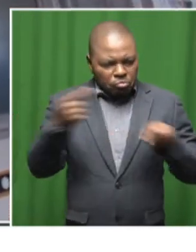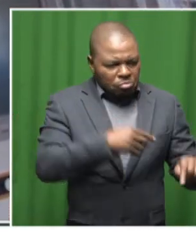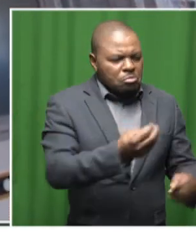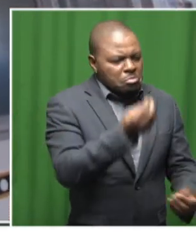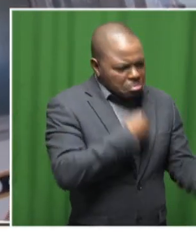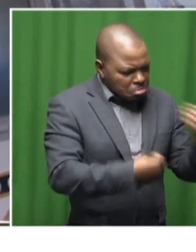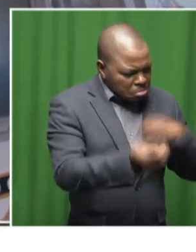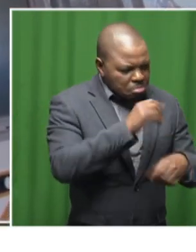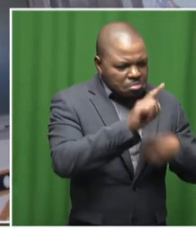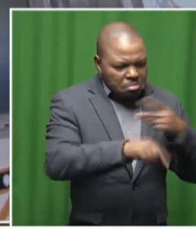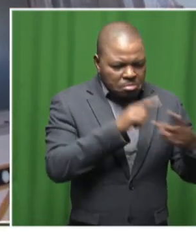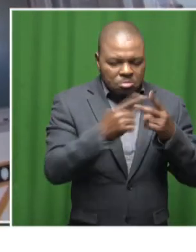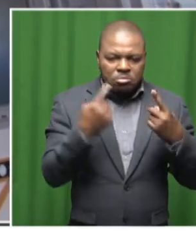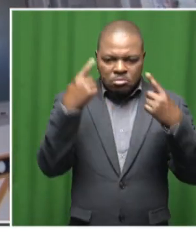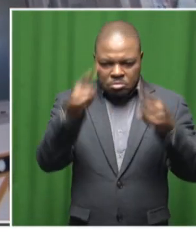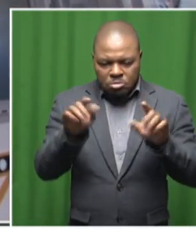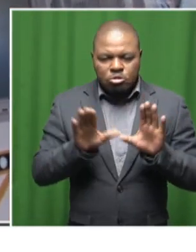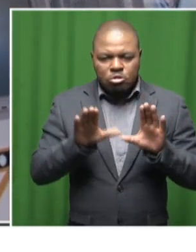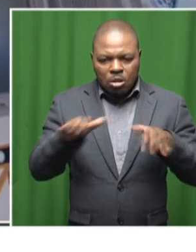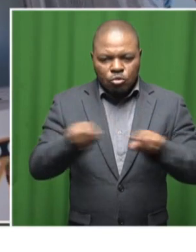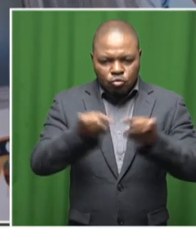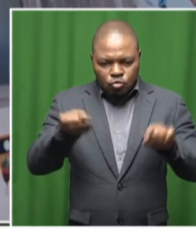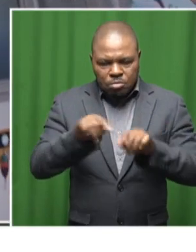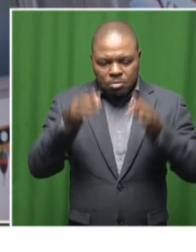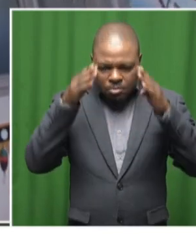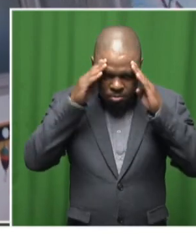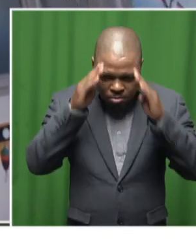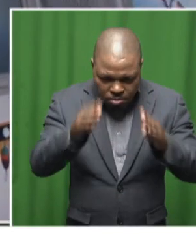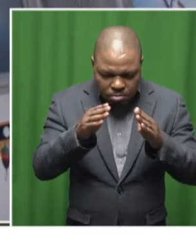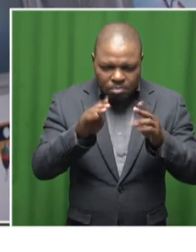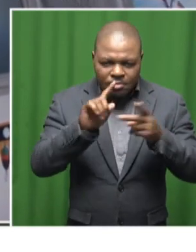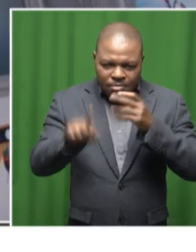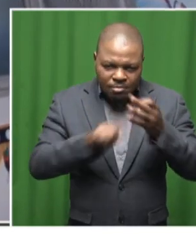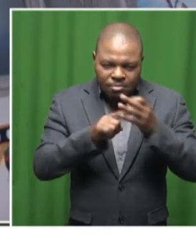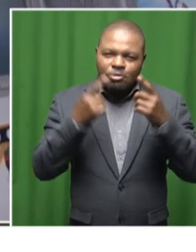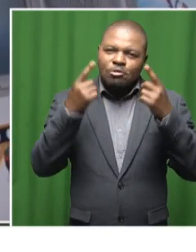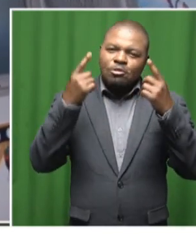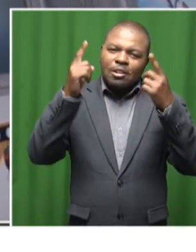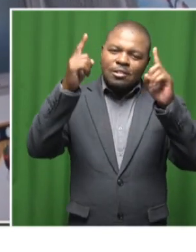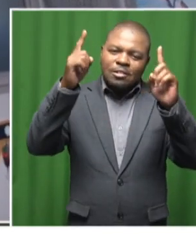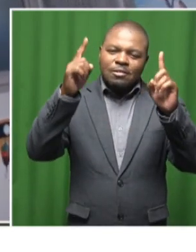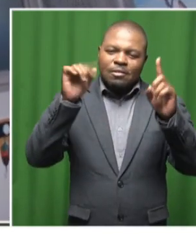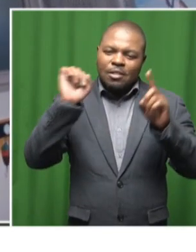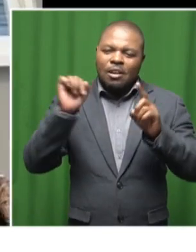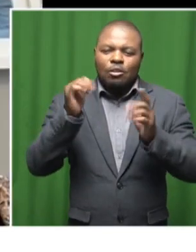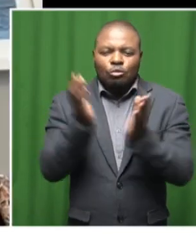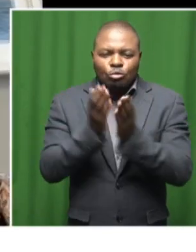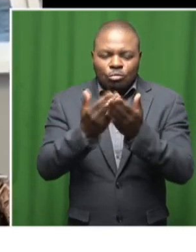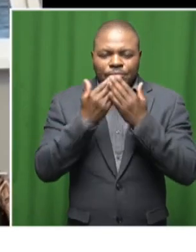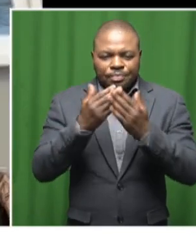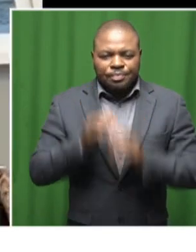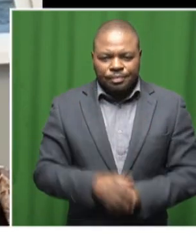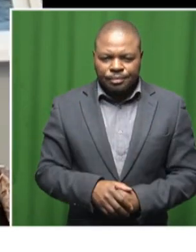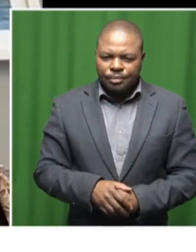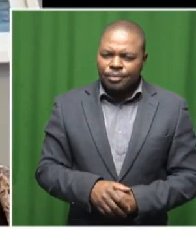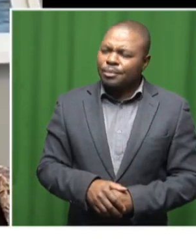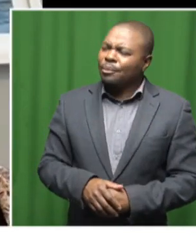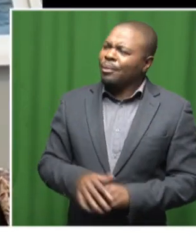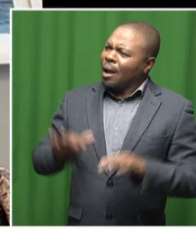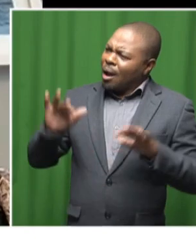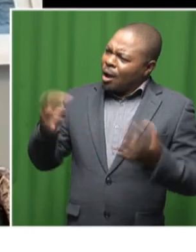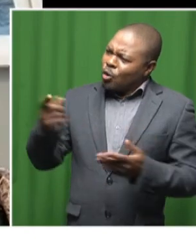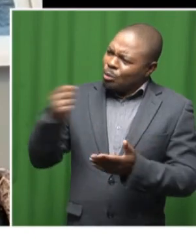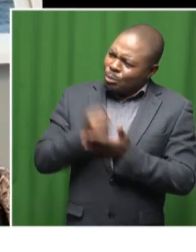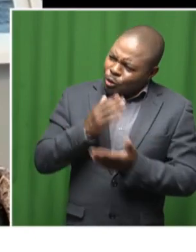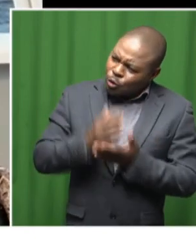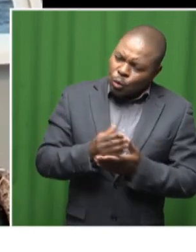able to go to class, concentrate, and be able to actually succeed in their schooling journey. And having said that, how are you able to ensure